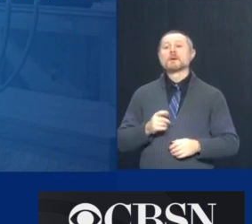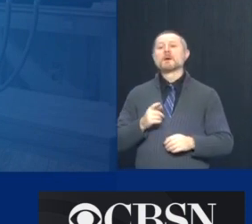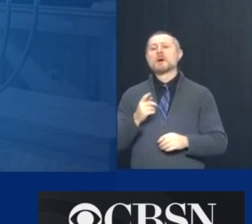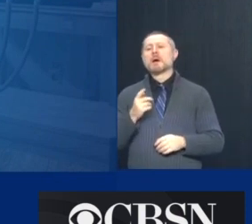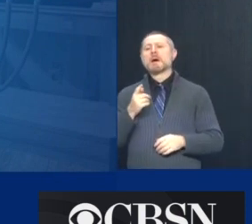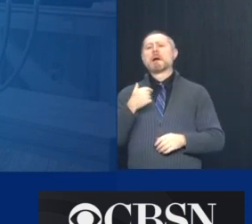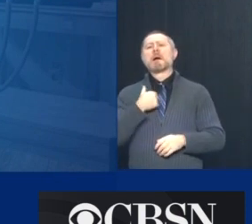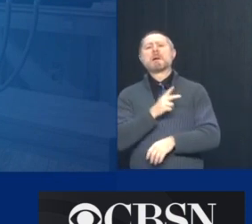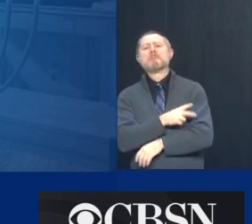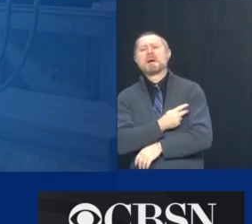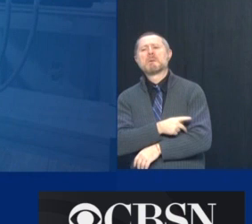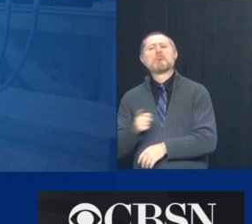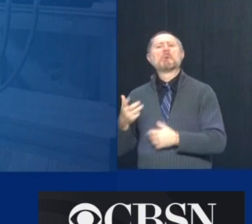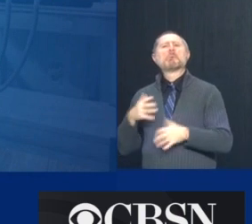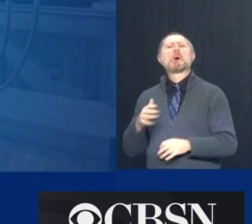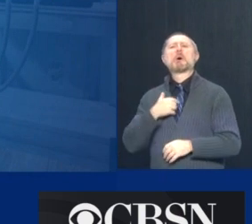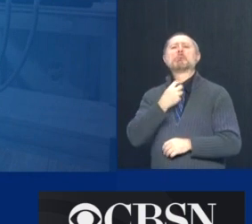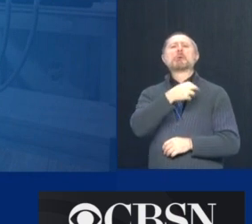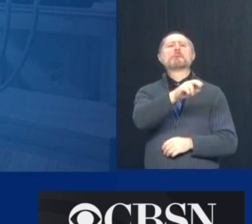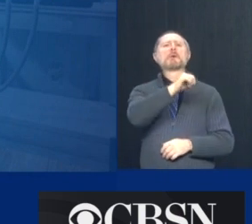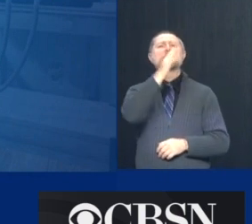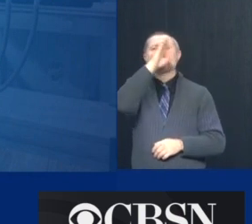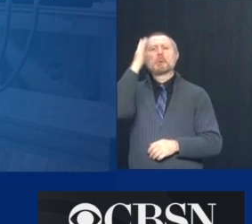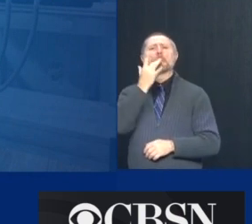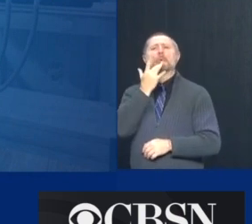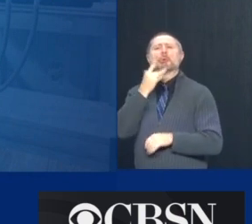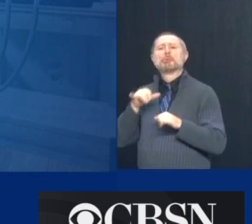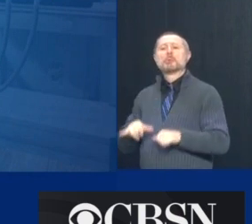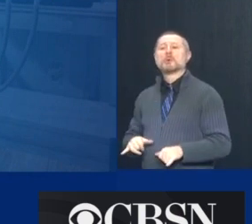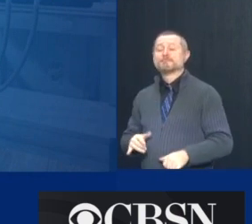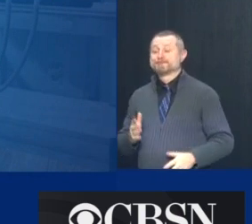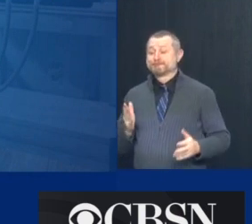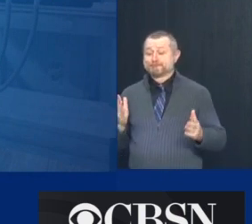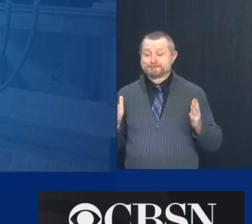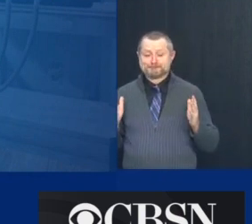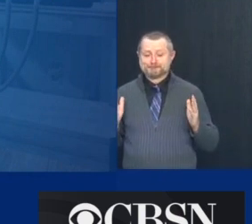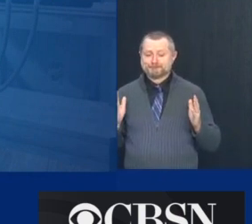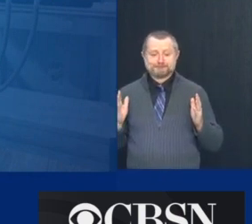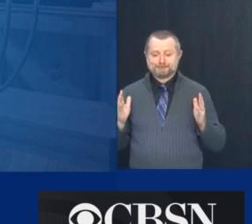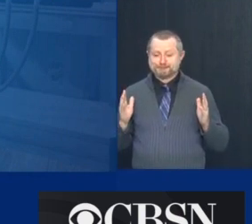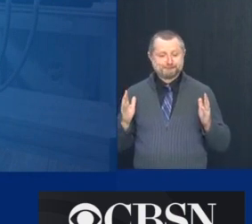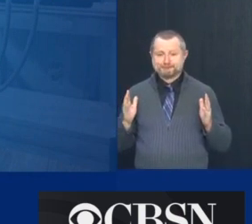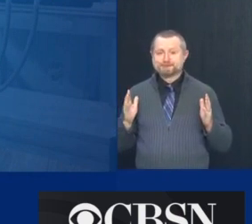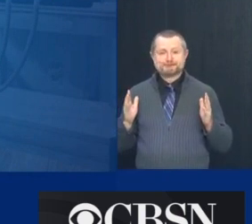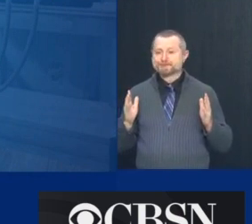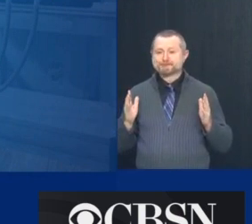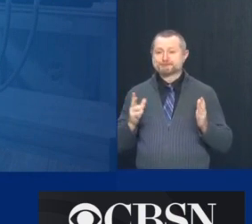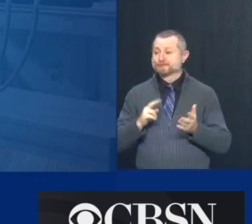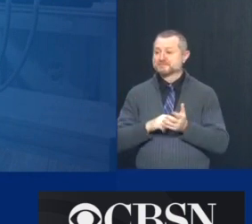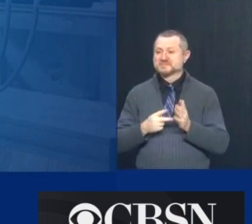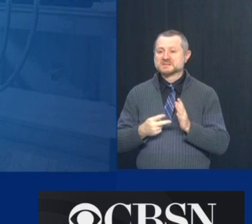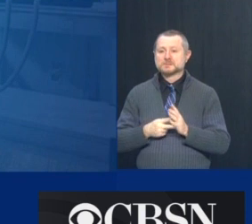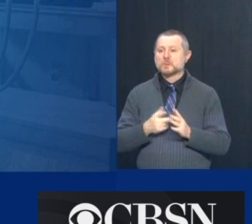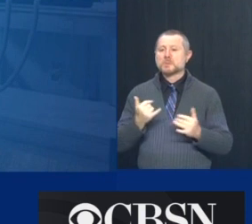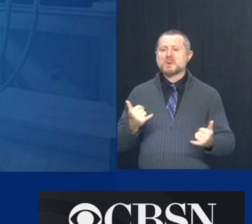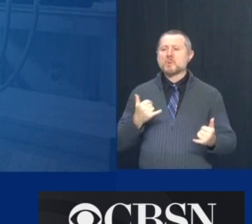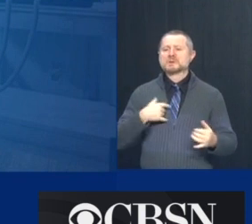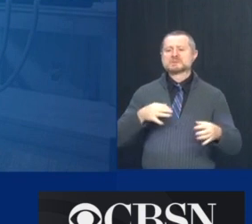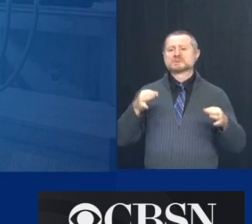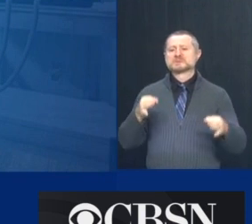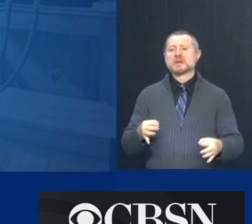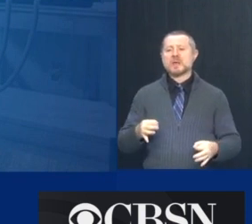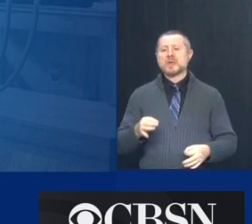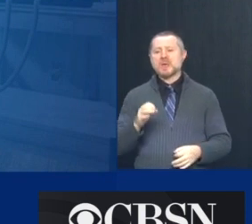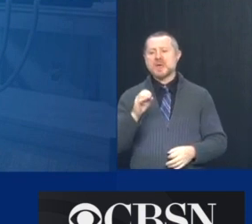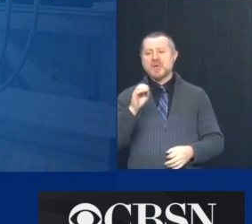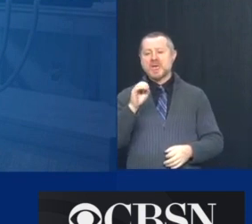go to other hospitals. Then let's just end elective surgeries now, and we'll